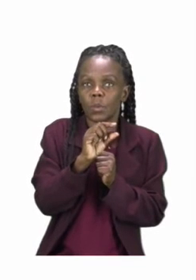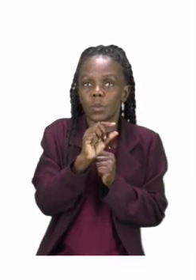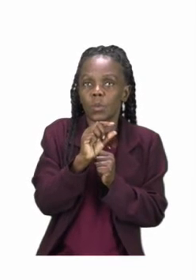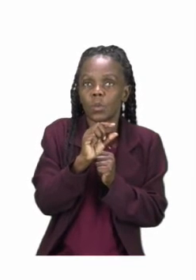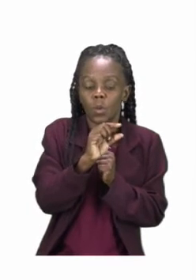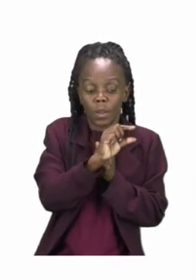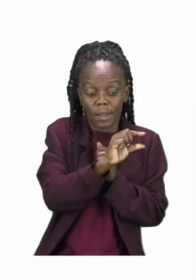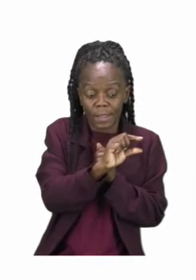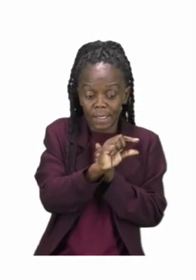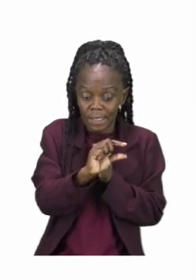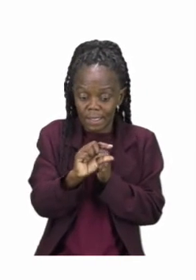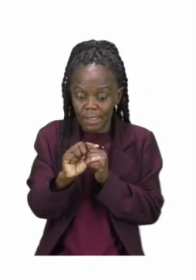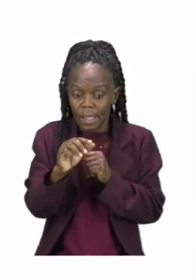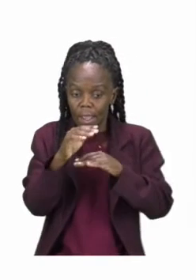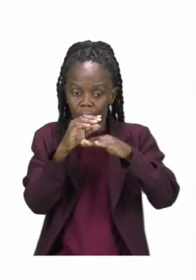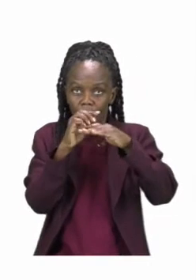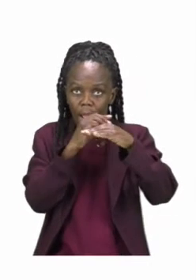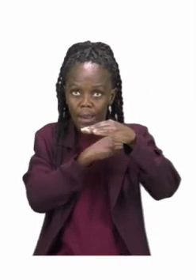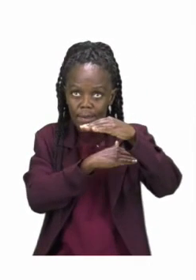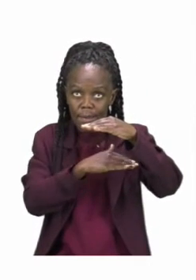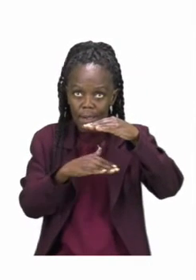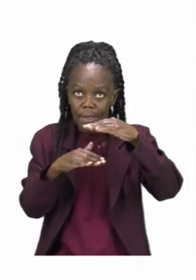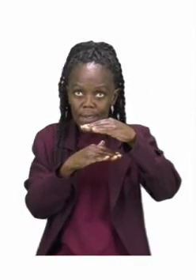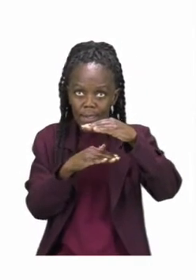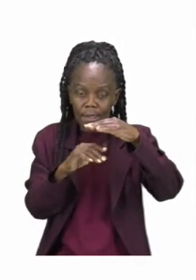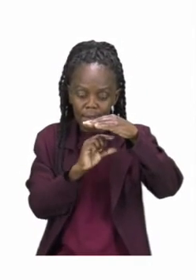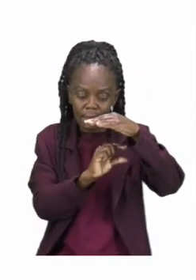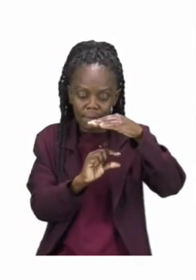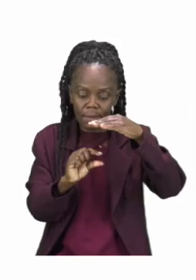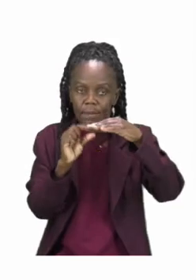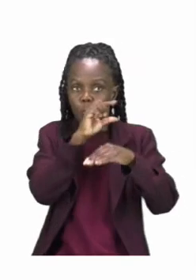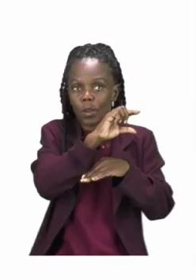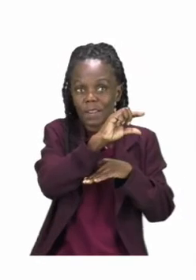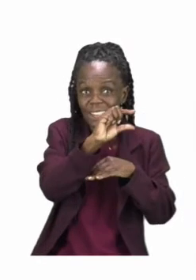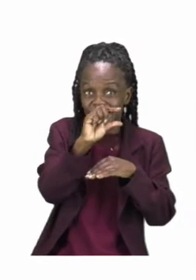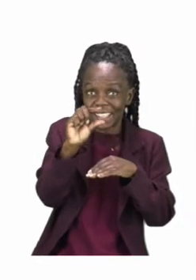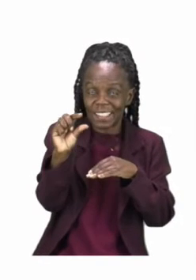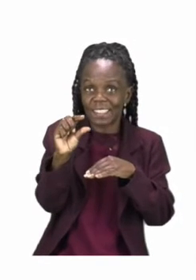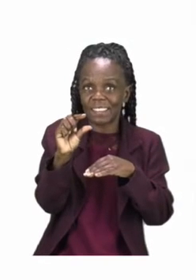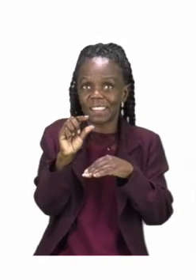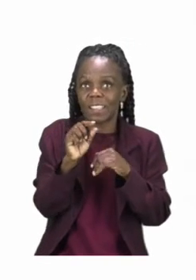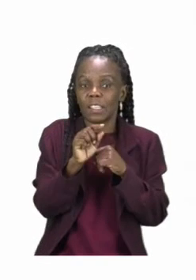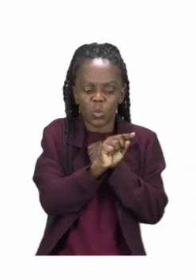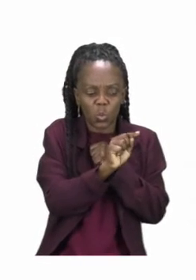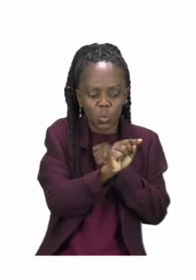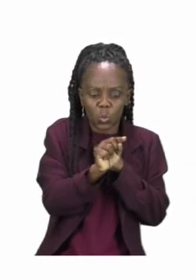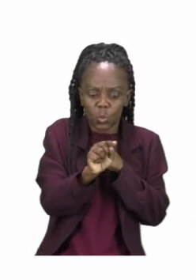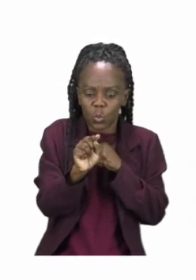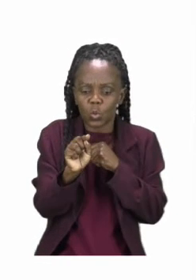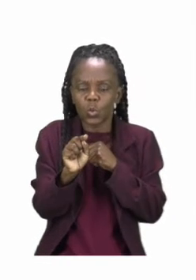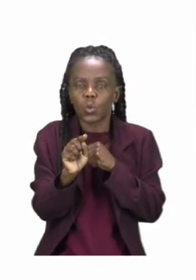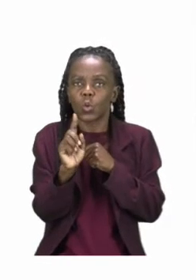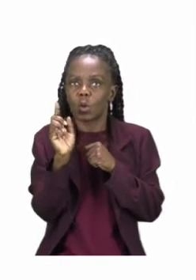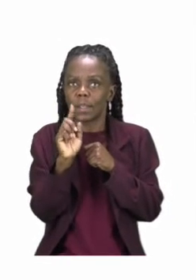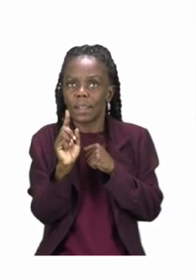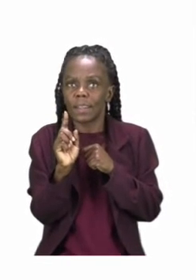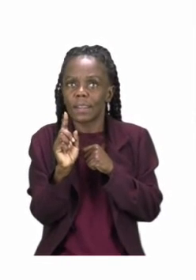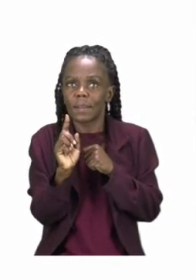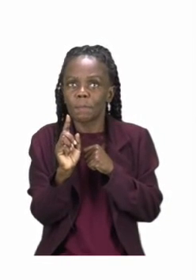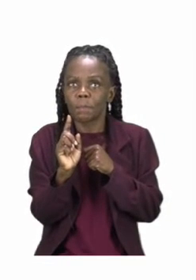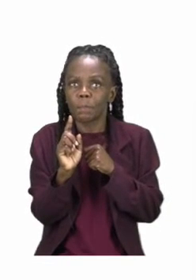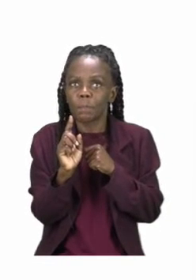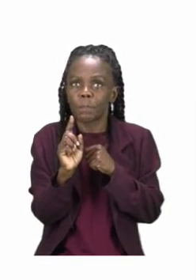a word that shows that the friends belong to Lisa. Are we going to